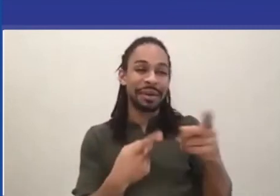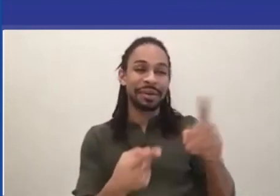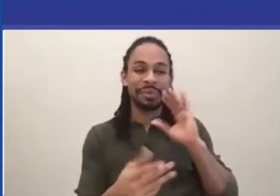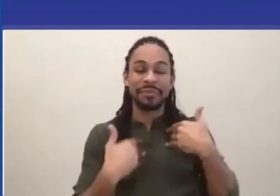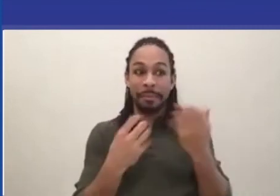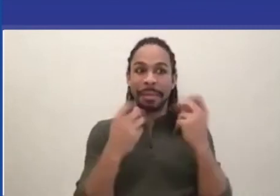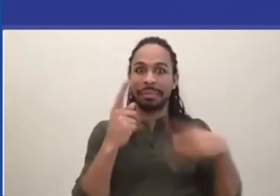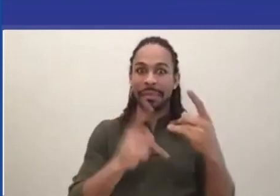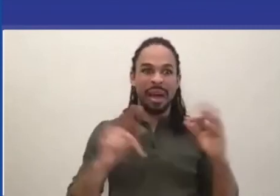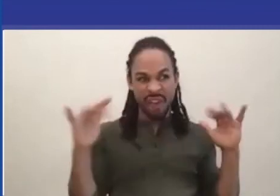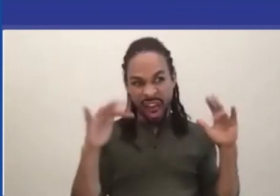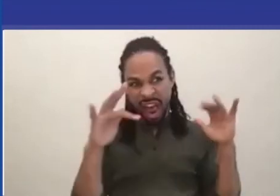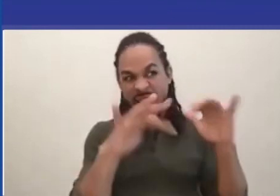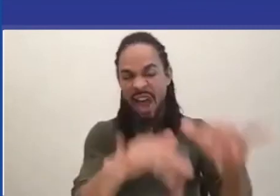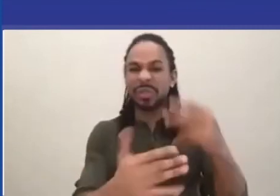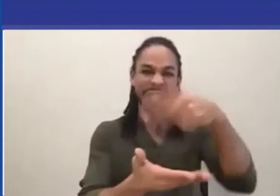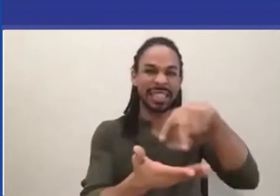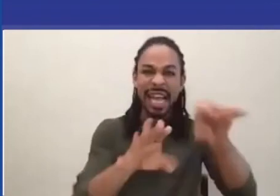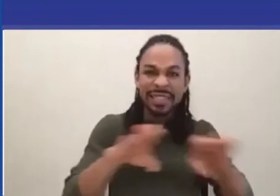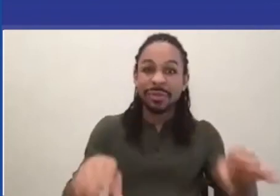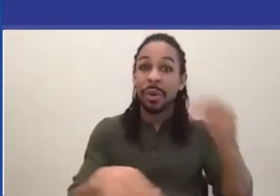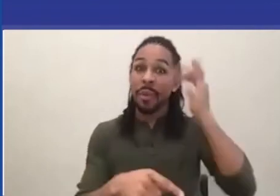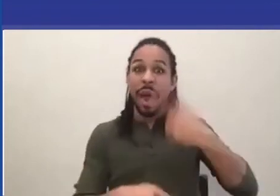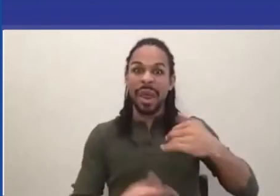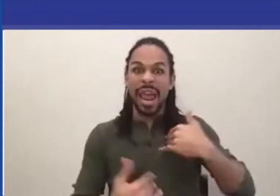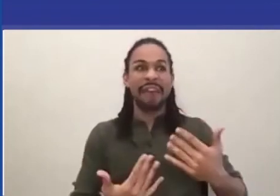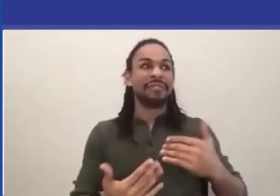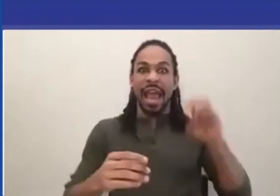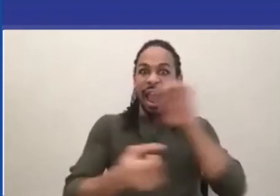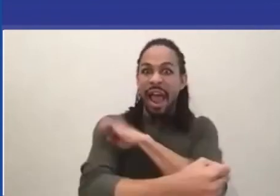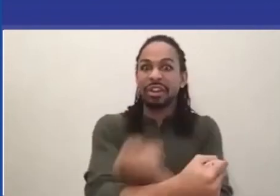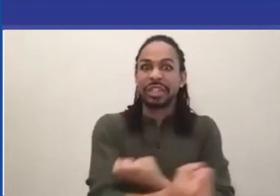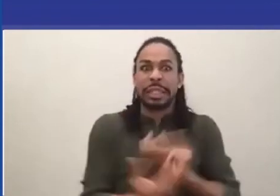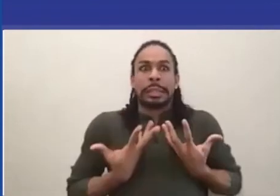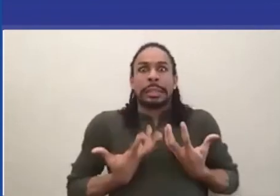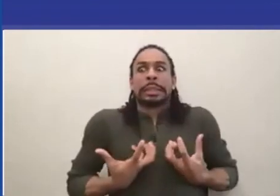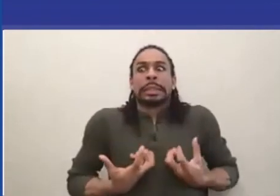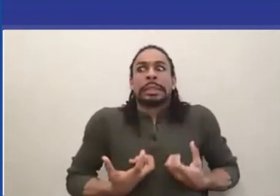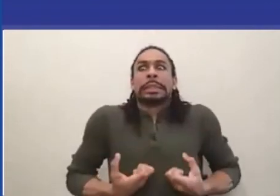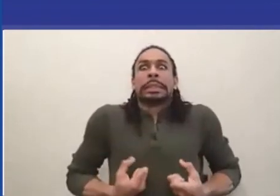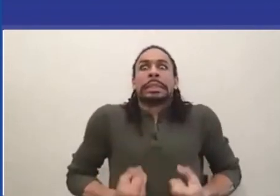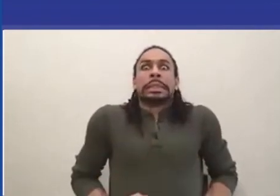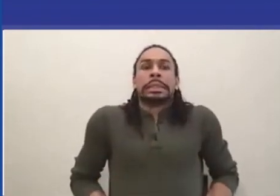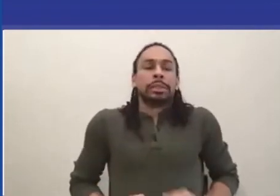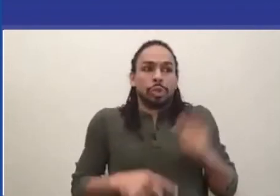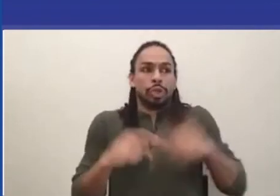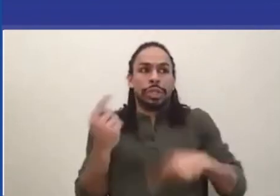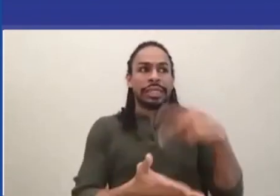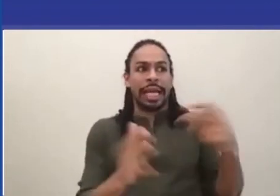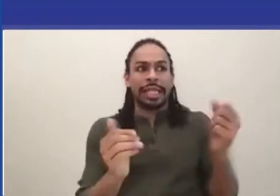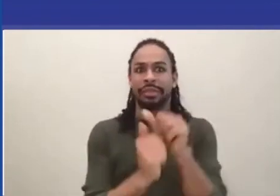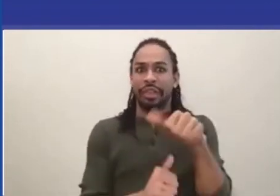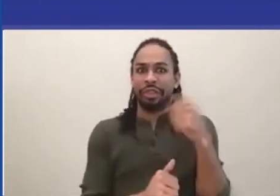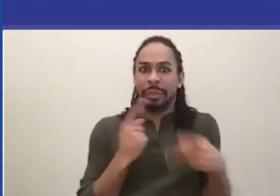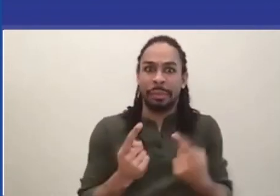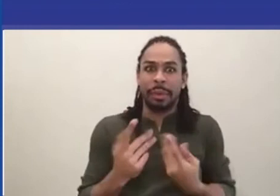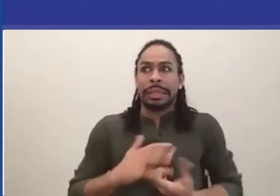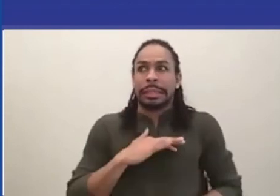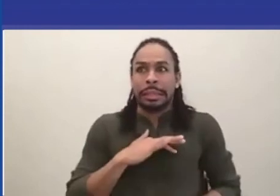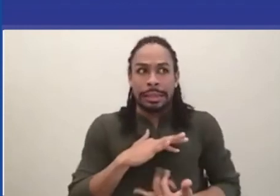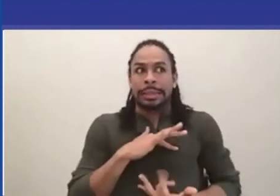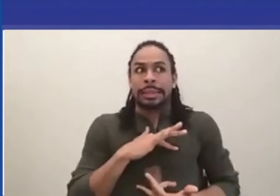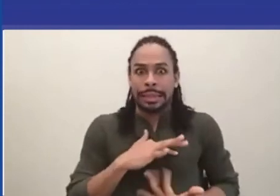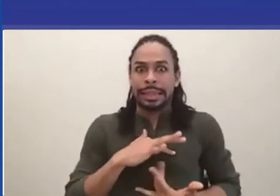up energy from not being able to dance with other people in the ways that we're accustomed to. But I would imagine that we've learned